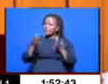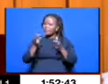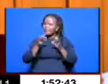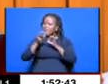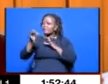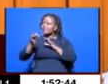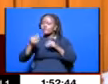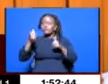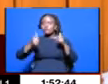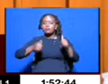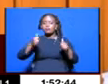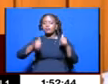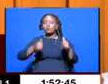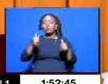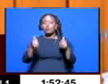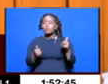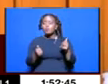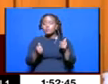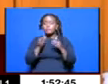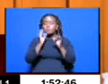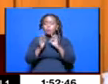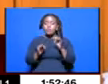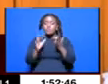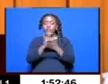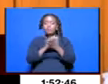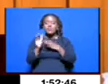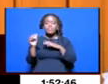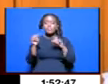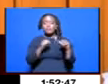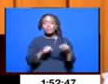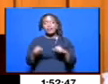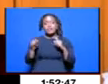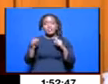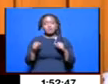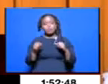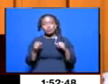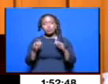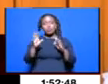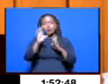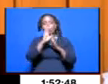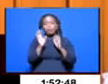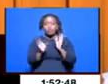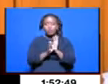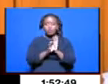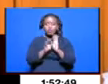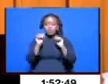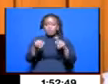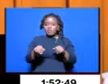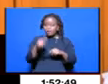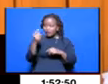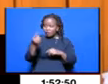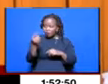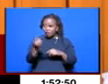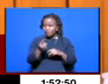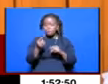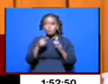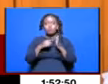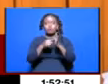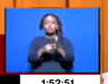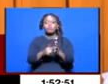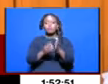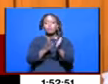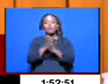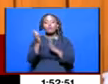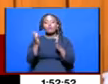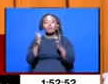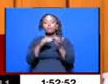application, whether the basic structures of the Constitution can only be altered through the primary